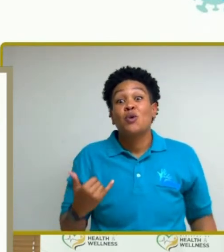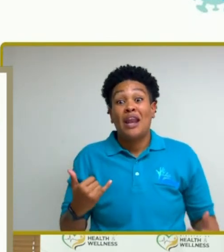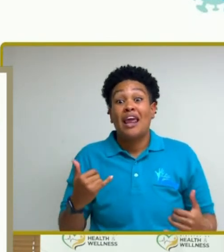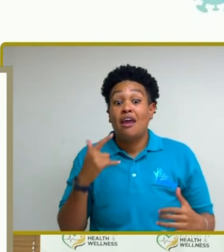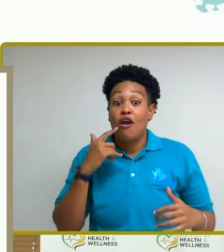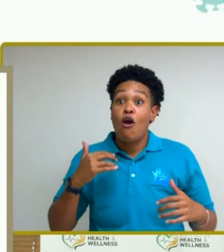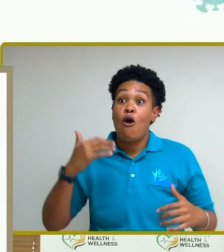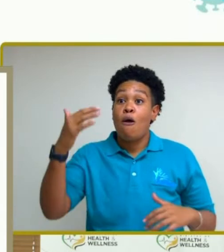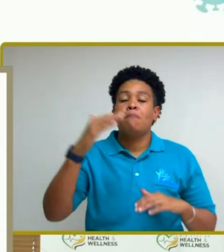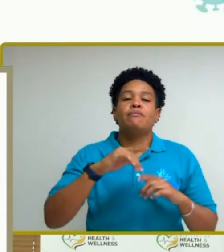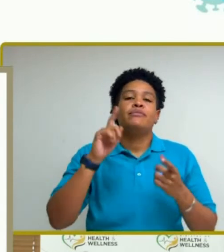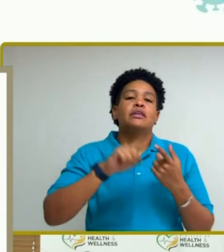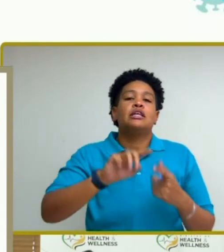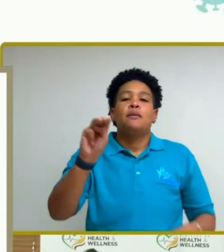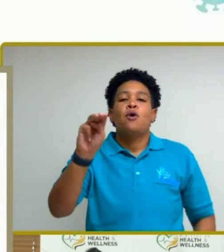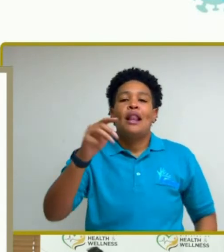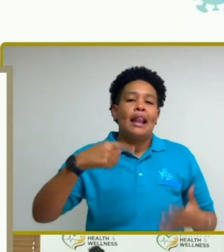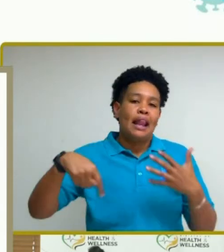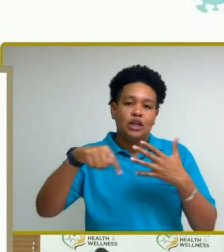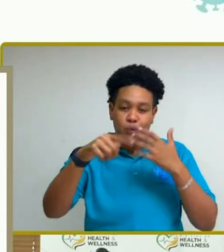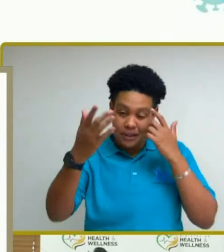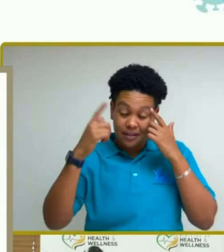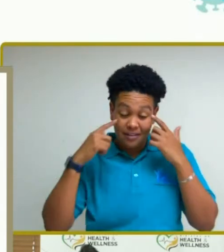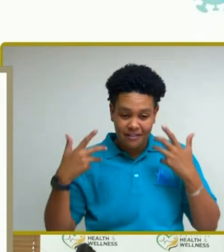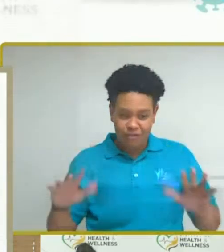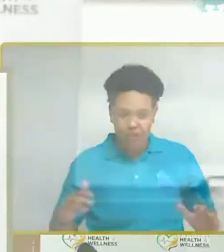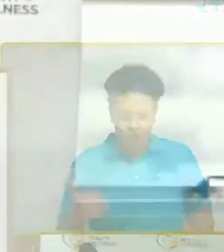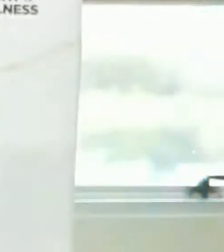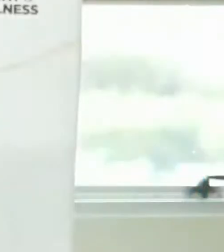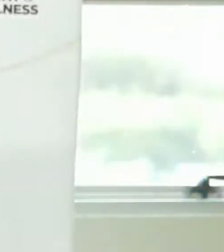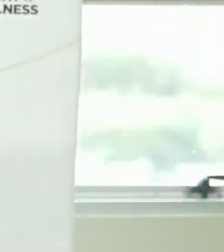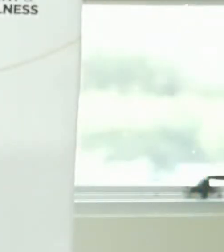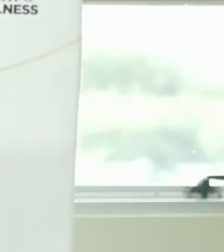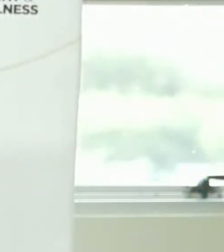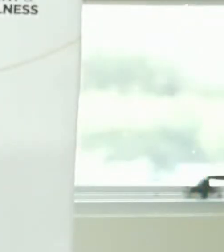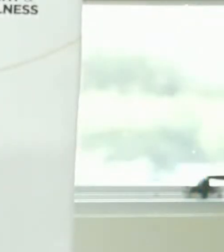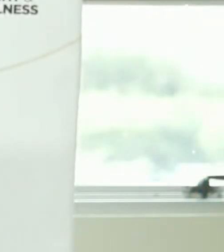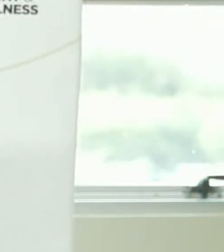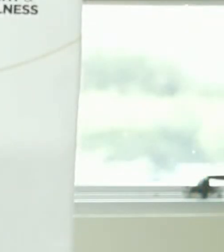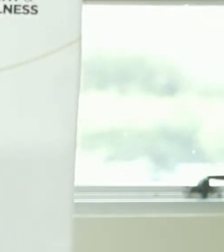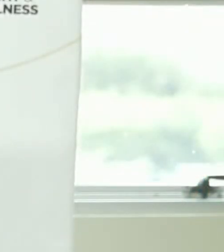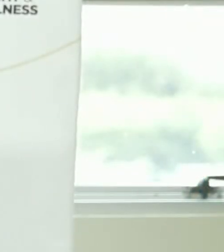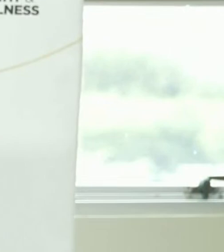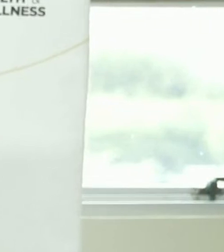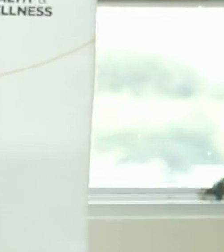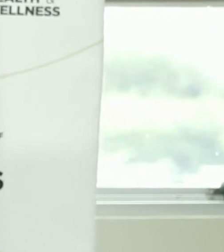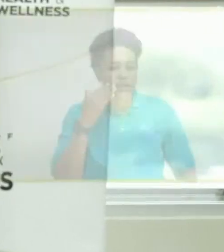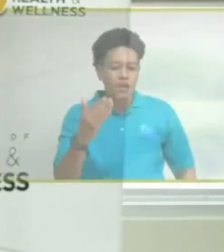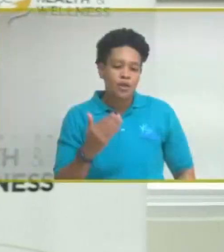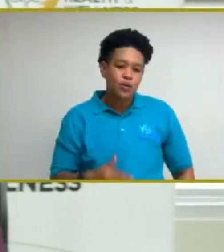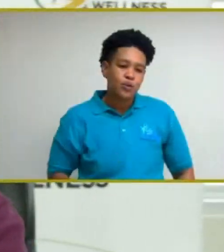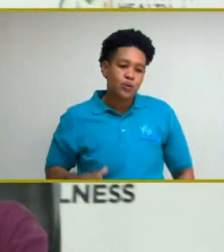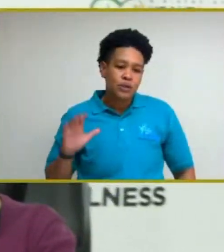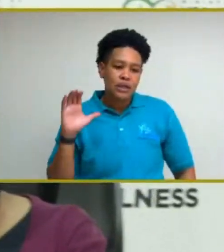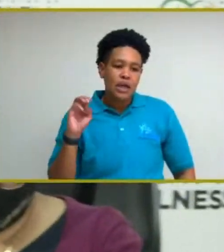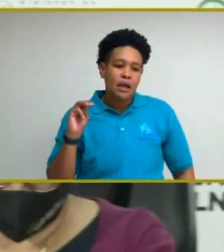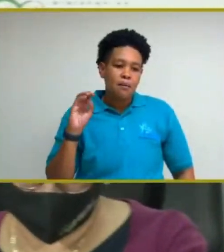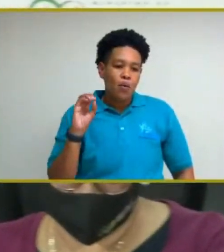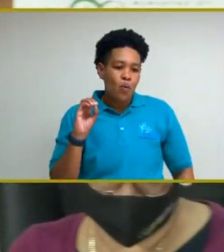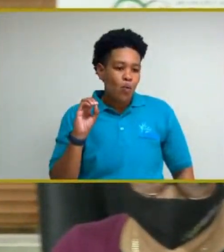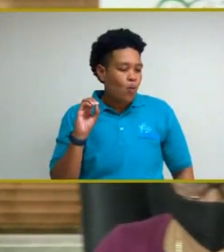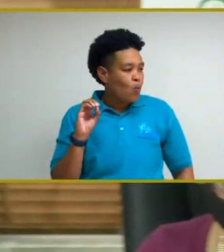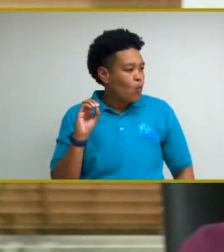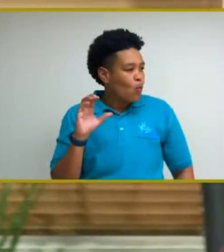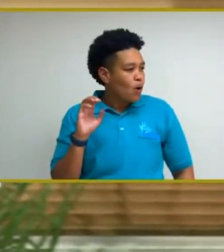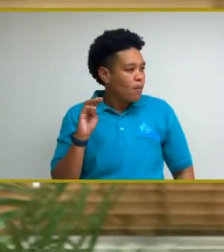up until Monday next week. I'll end here, Minister. Thank you very much, CMO. I just